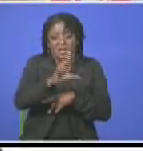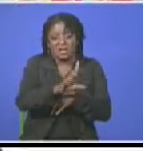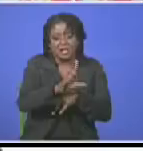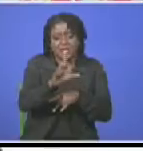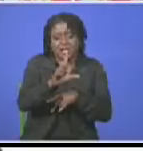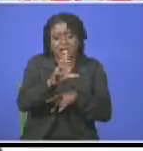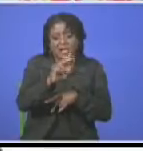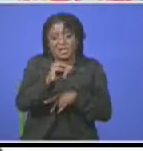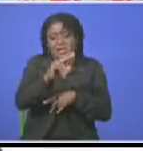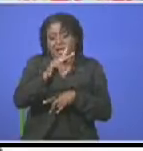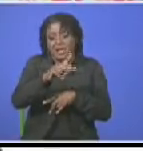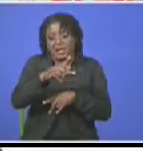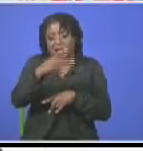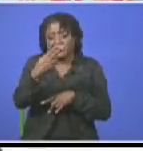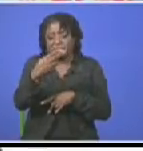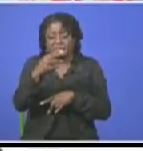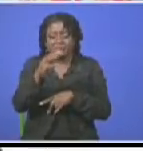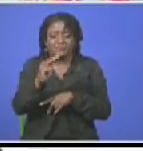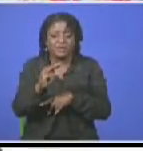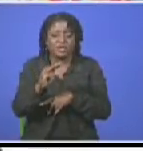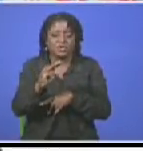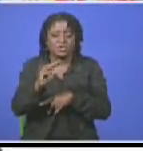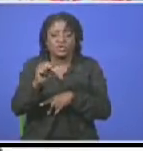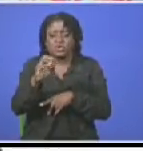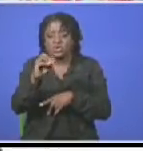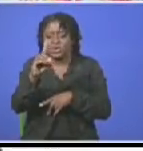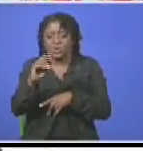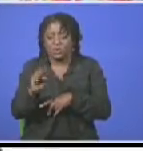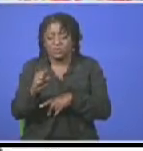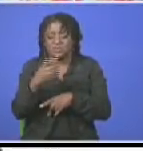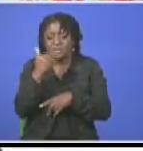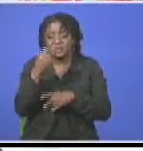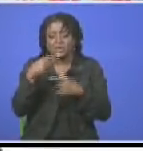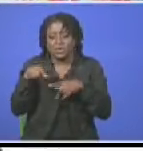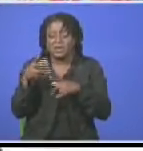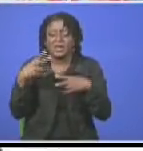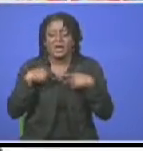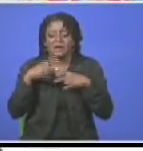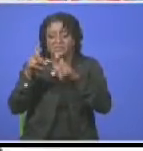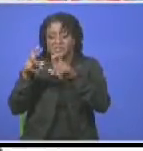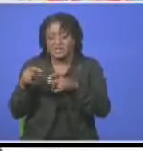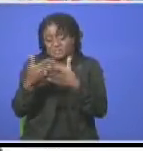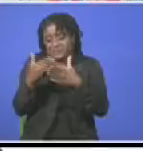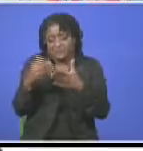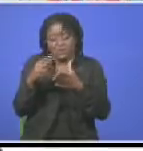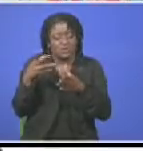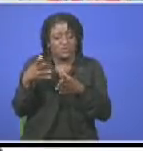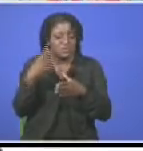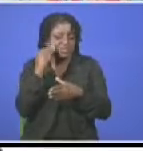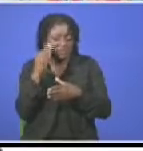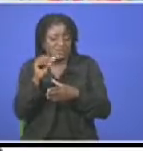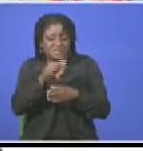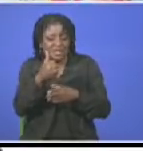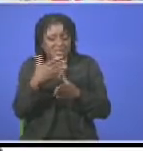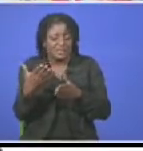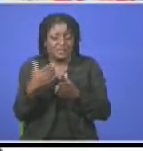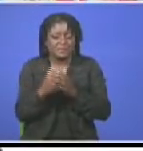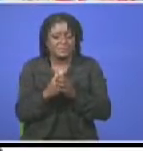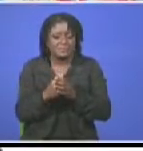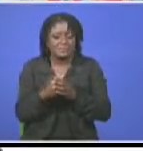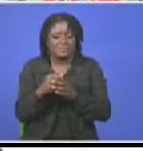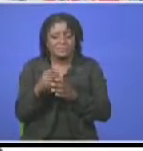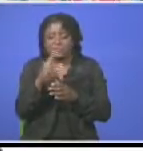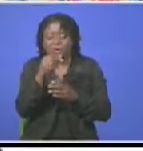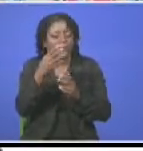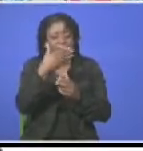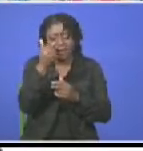just go and have your testing done before you have any symptoms at all. All right. And no better month than now to